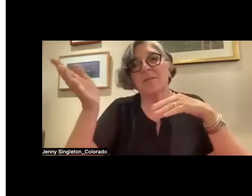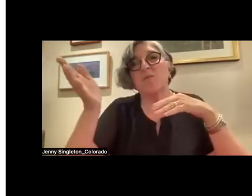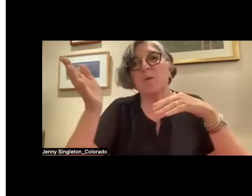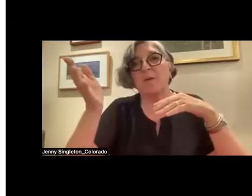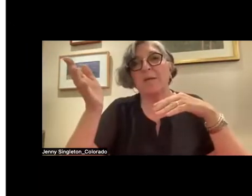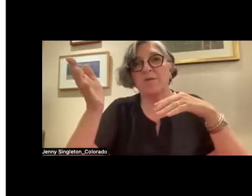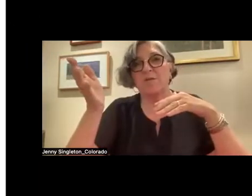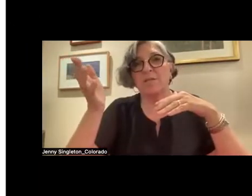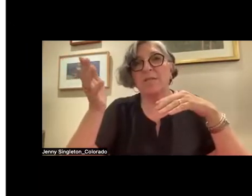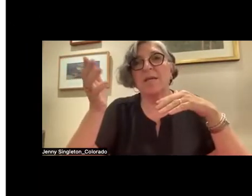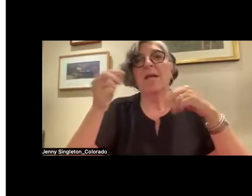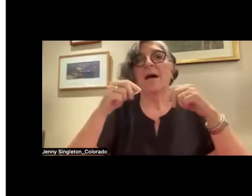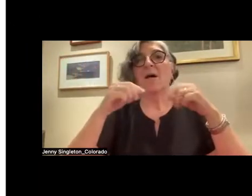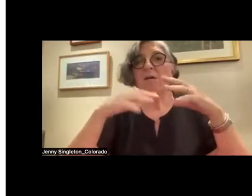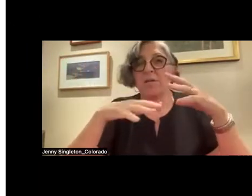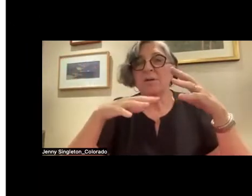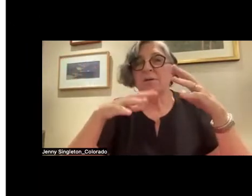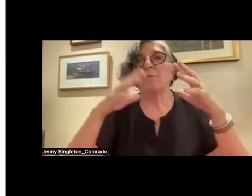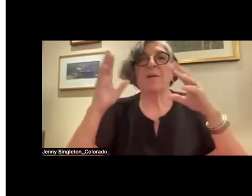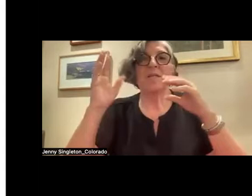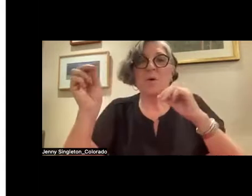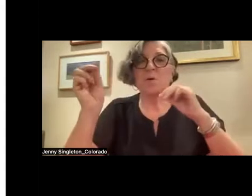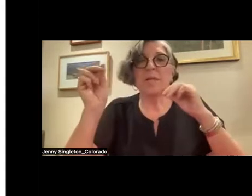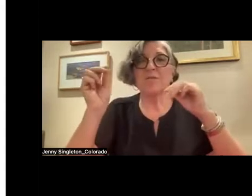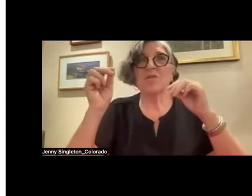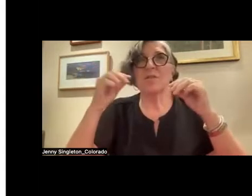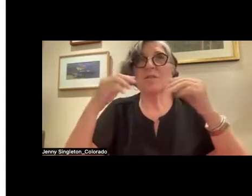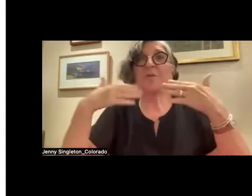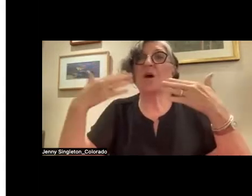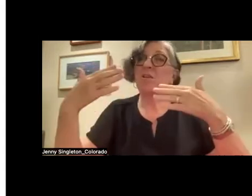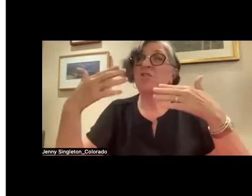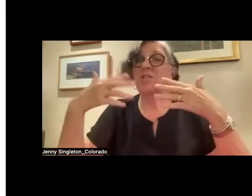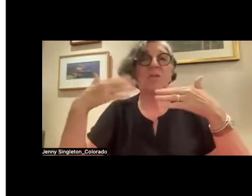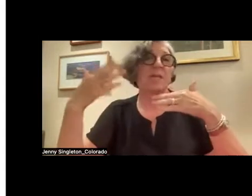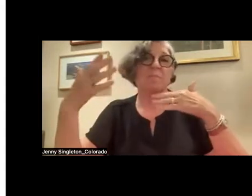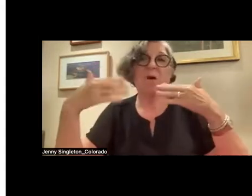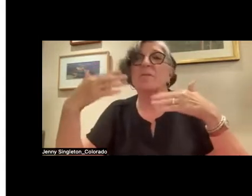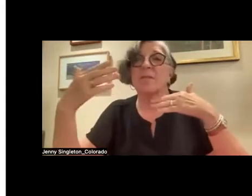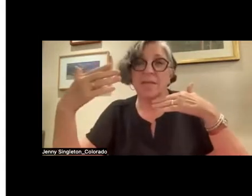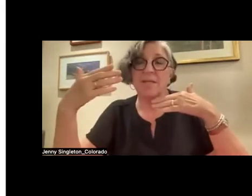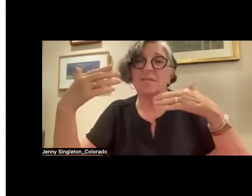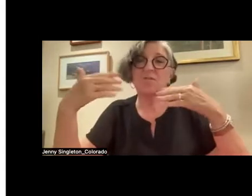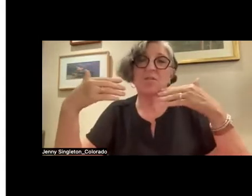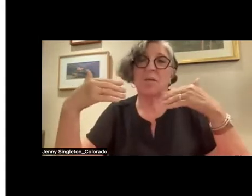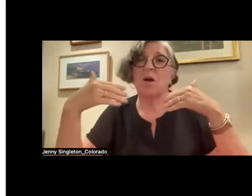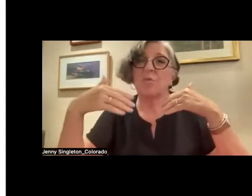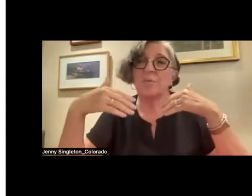pairs than spoken languages. Also, in spoken languages, the phonology is really mostly considered to be